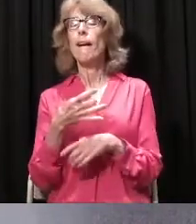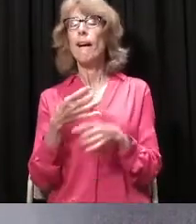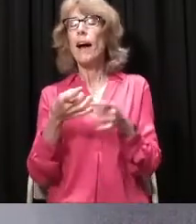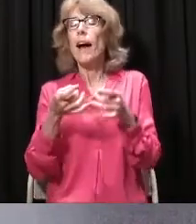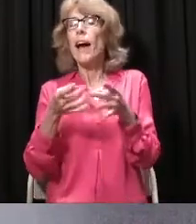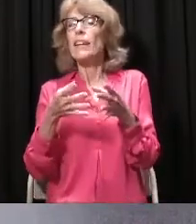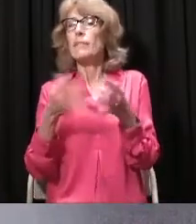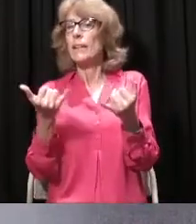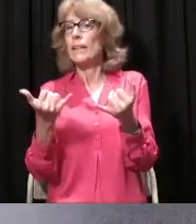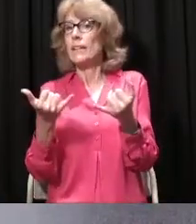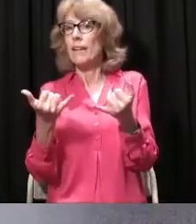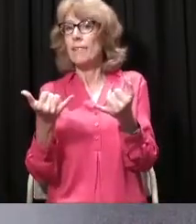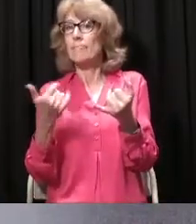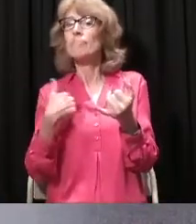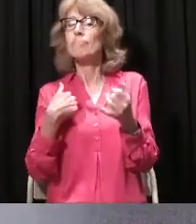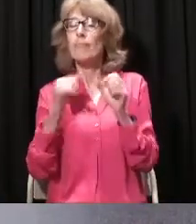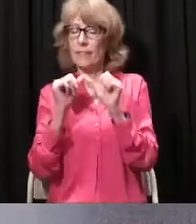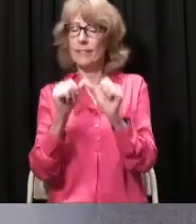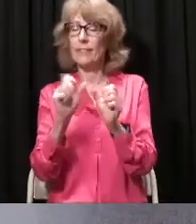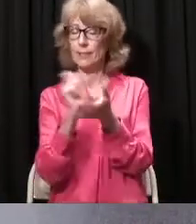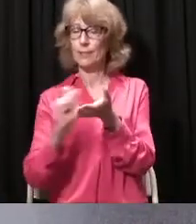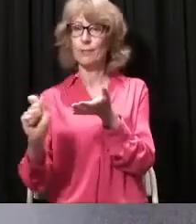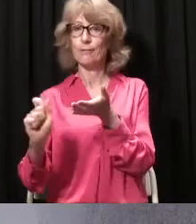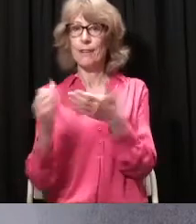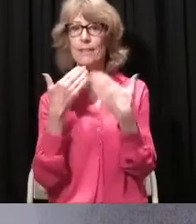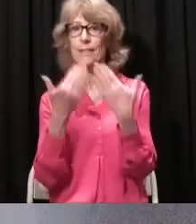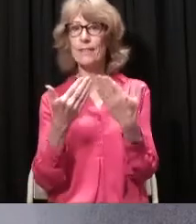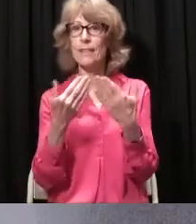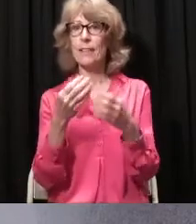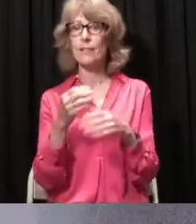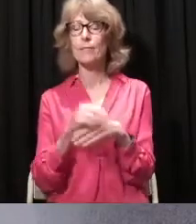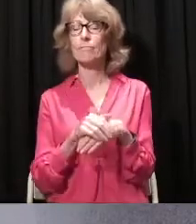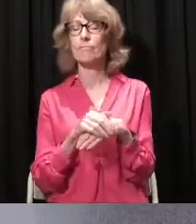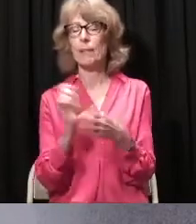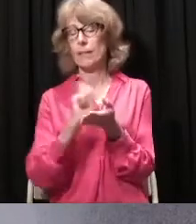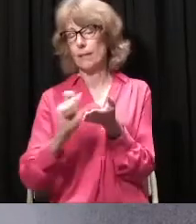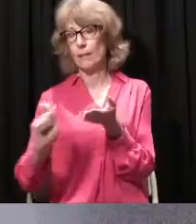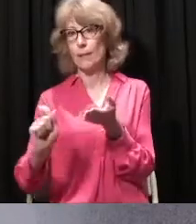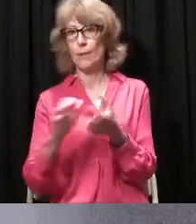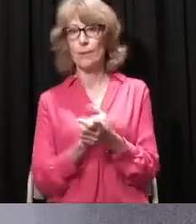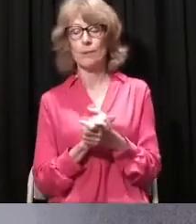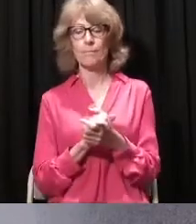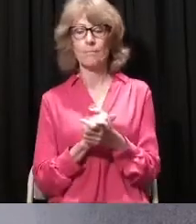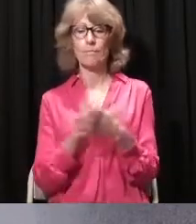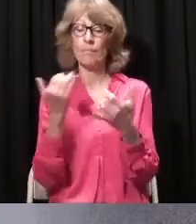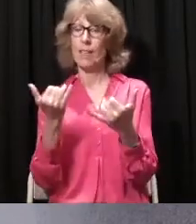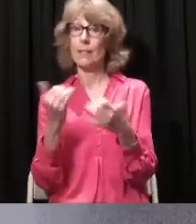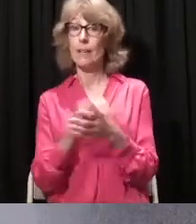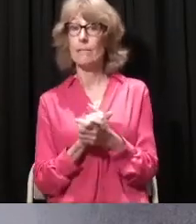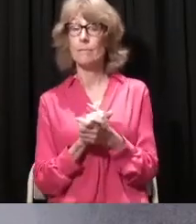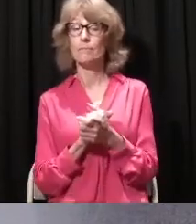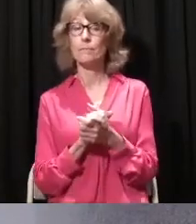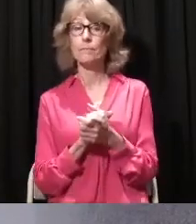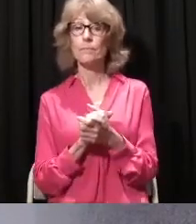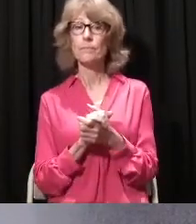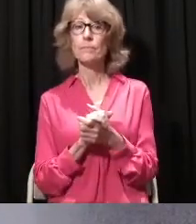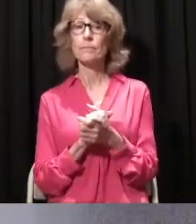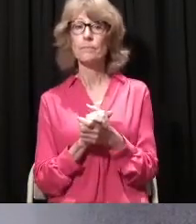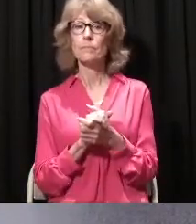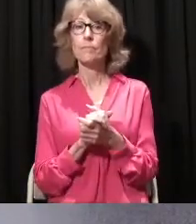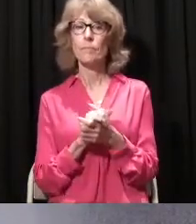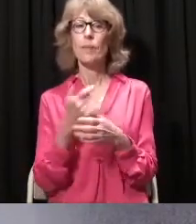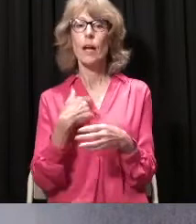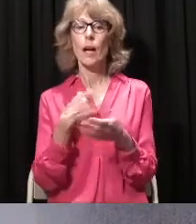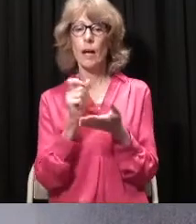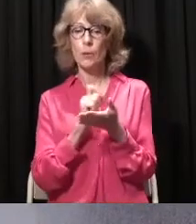thing. In fact, I would say thank you notes, I would describe them as the